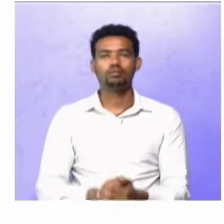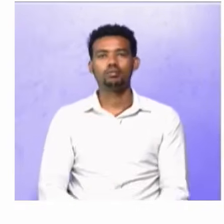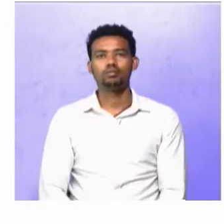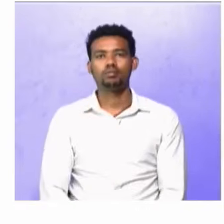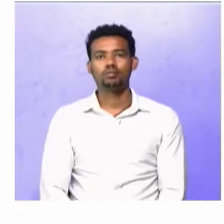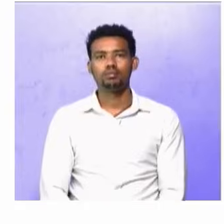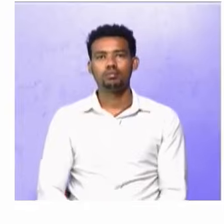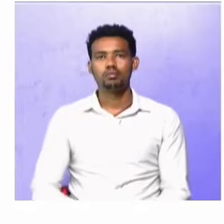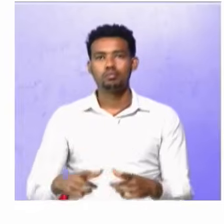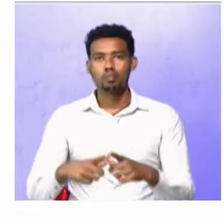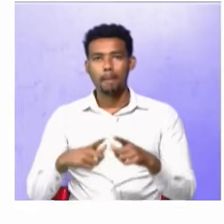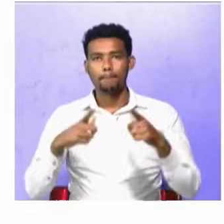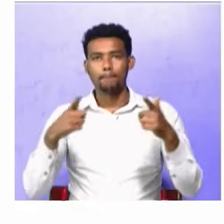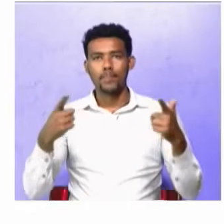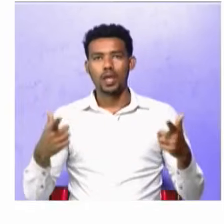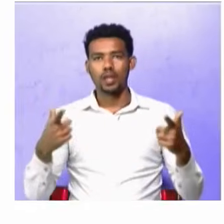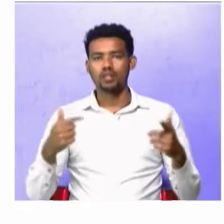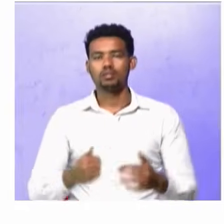big,